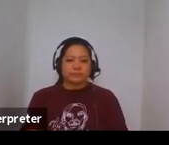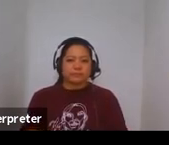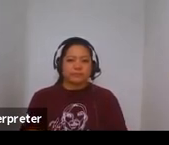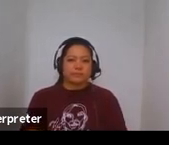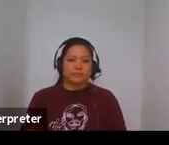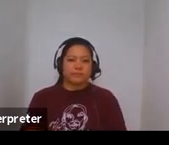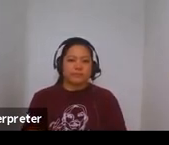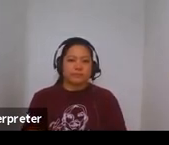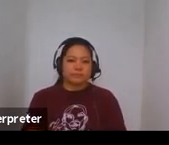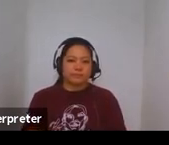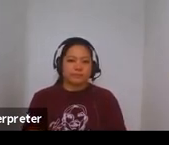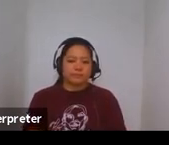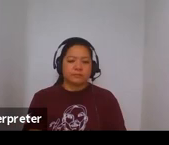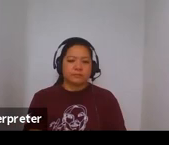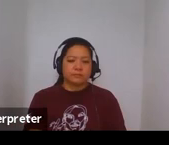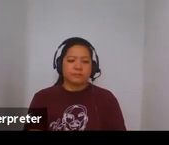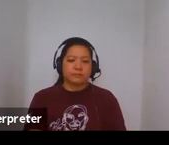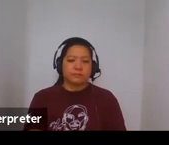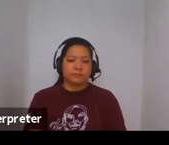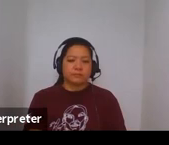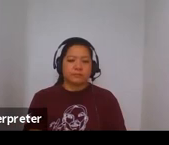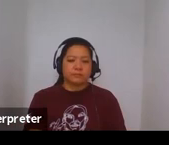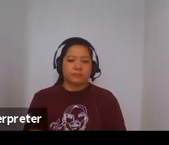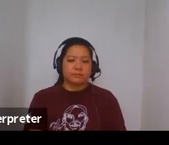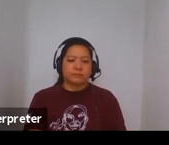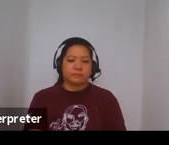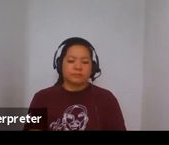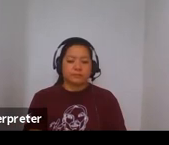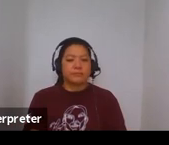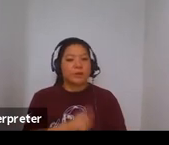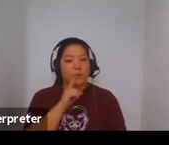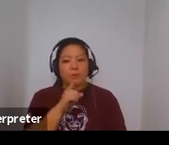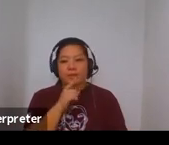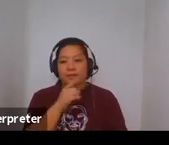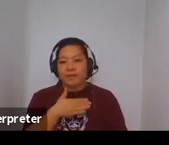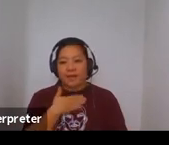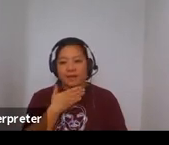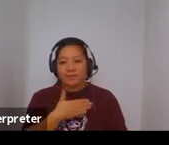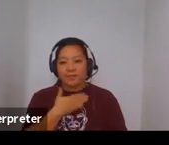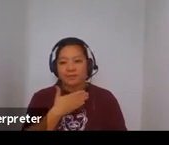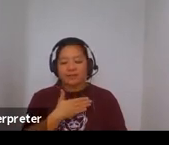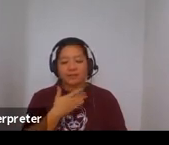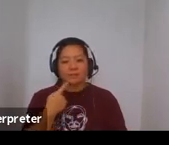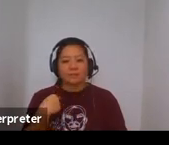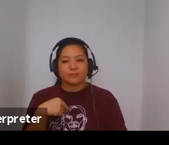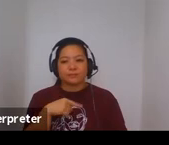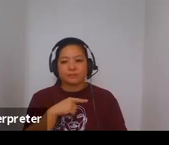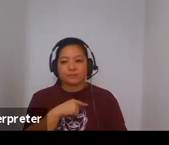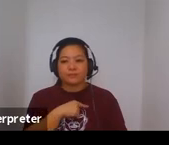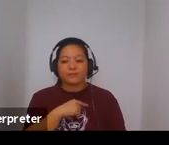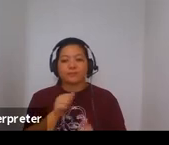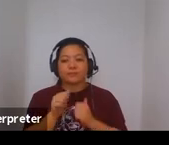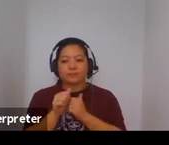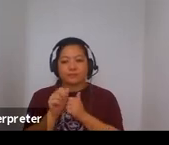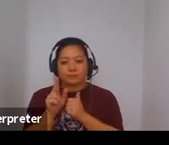Did I get everything, Shelby? I'm really happy that there were significant follow-up